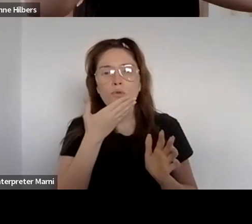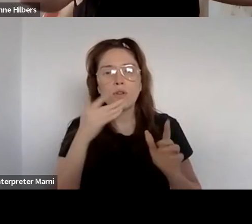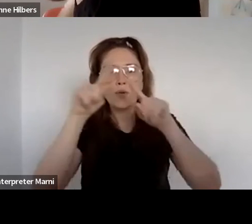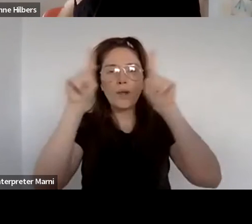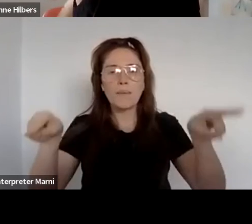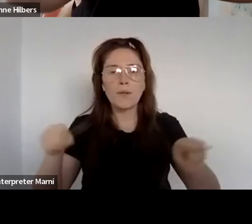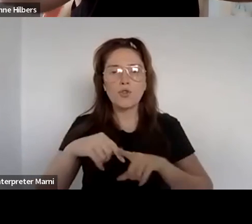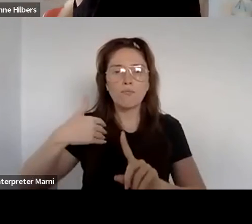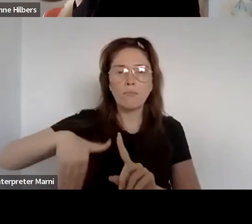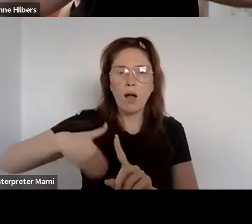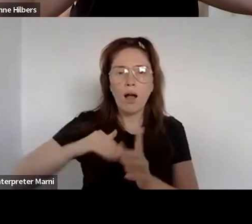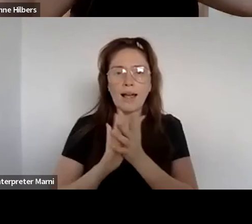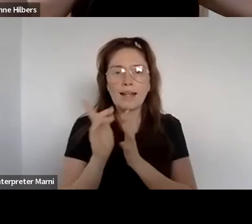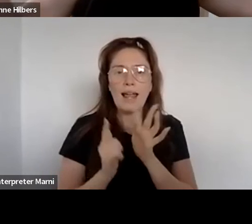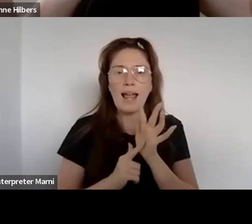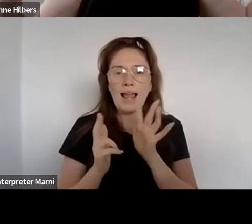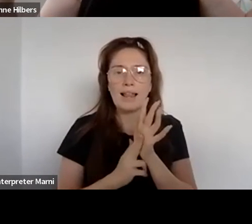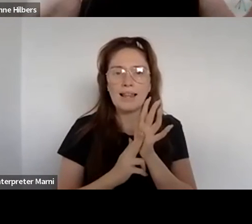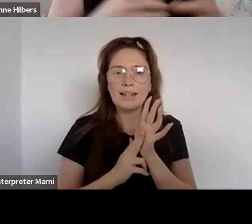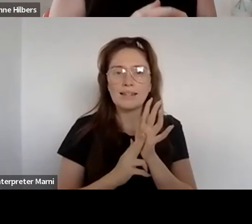a crafting, and it becomes